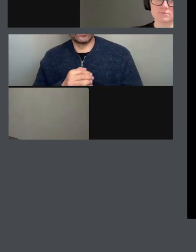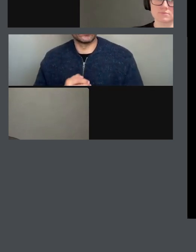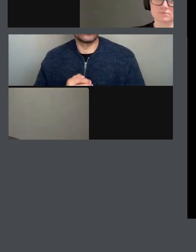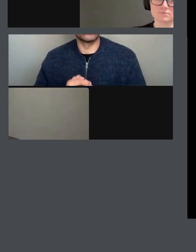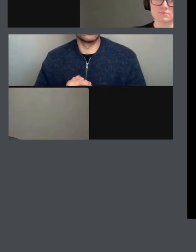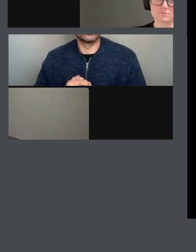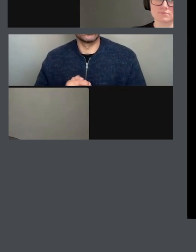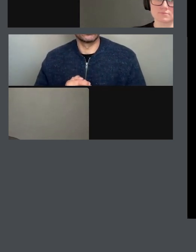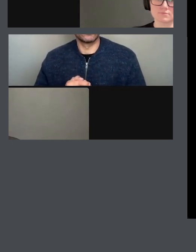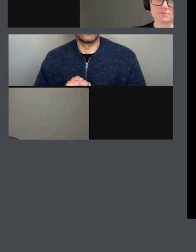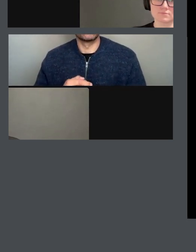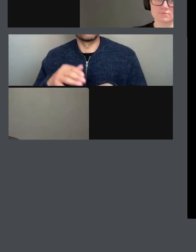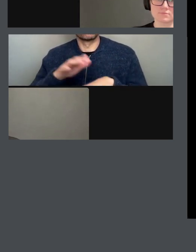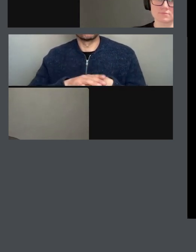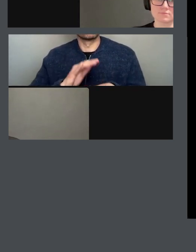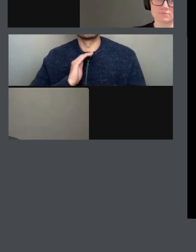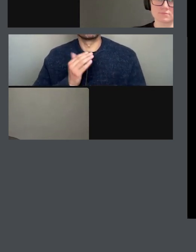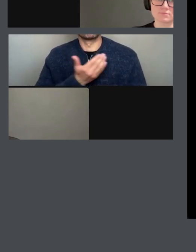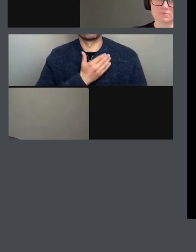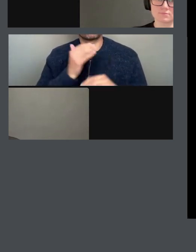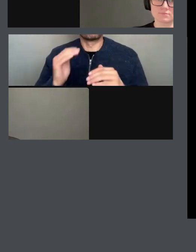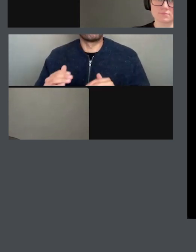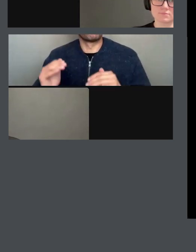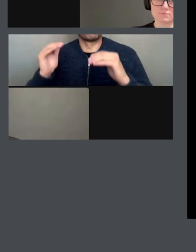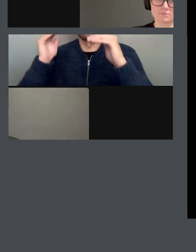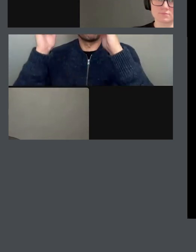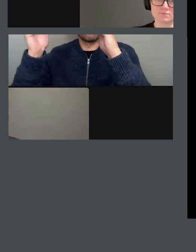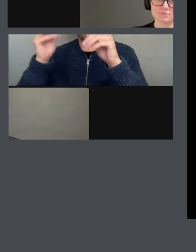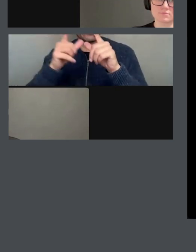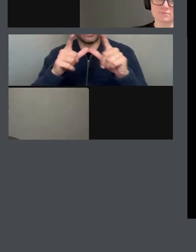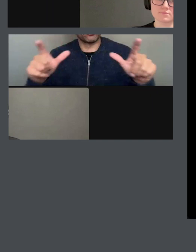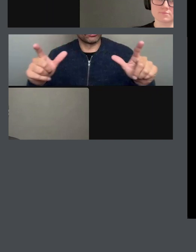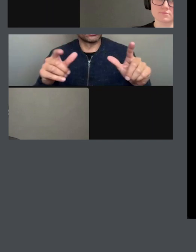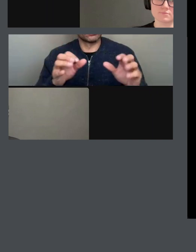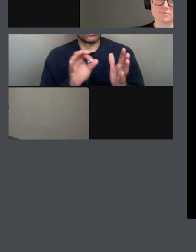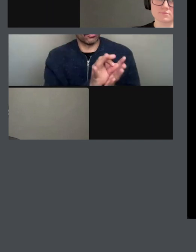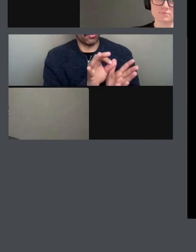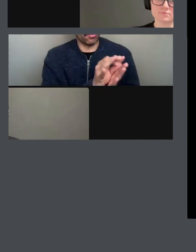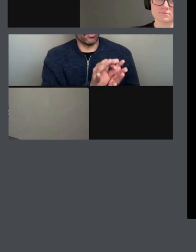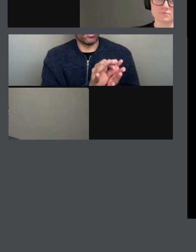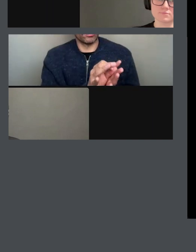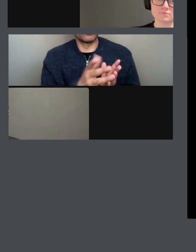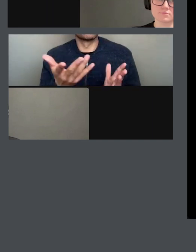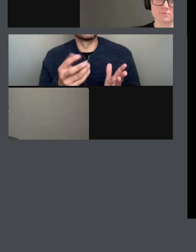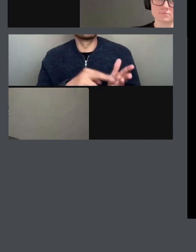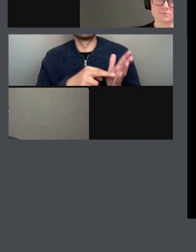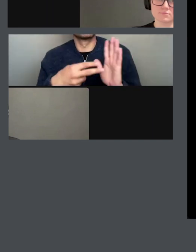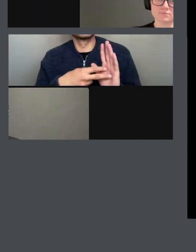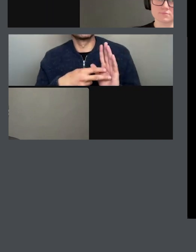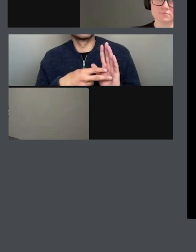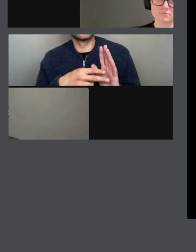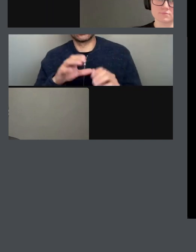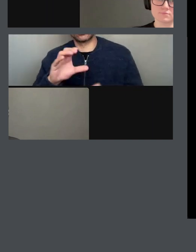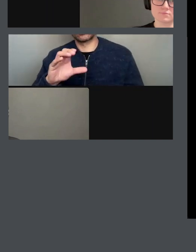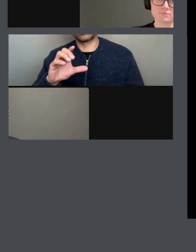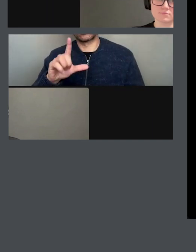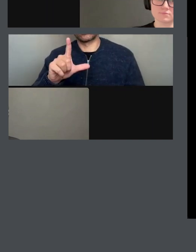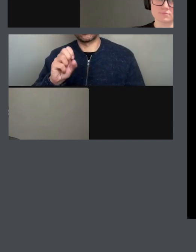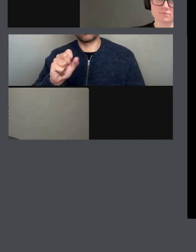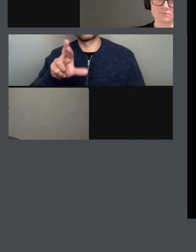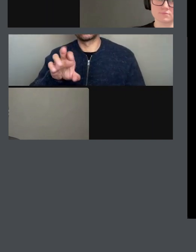based on our higher language score. In other words, we refer to that as closure